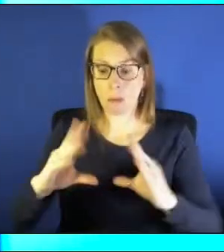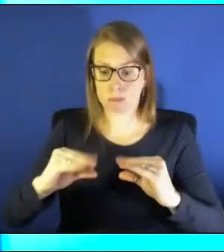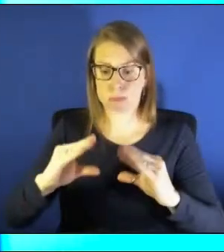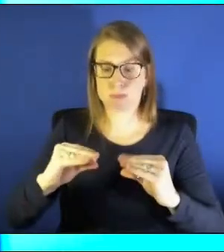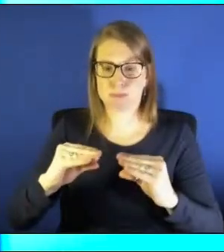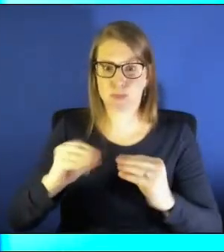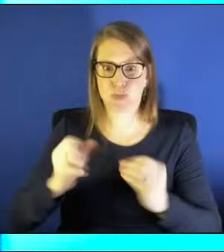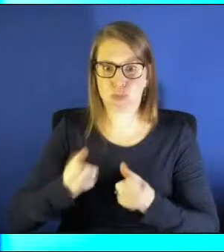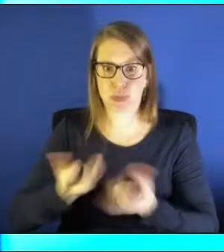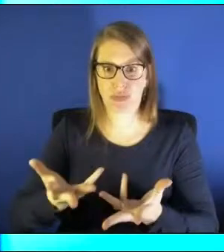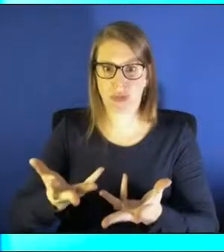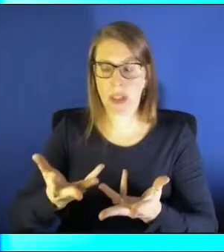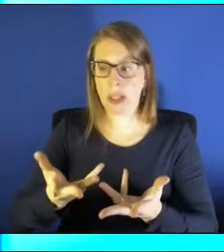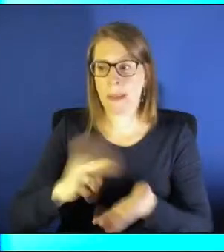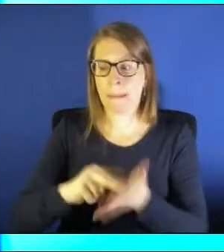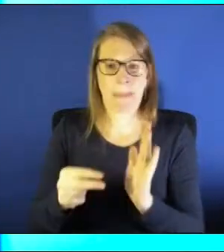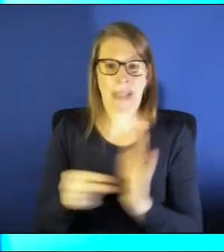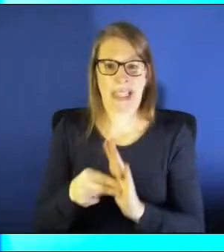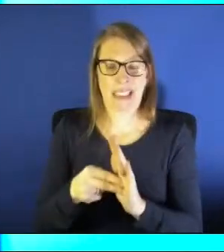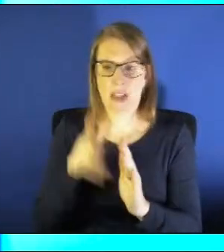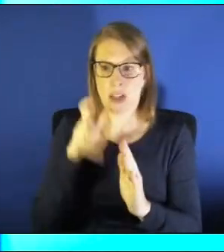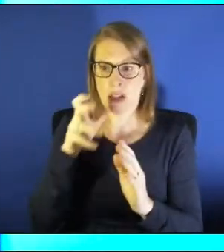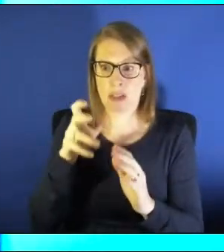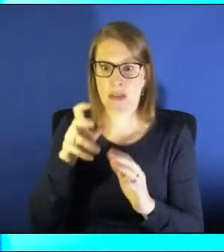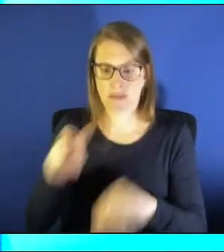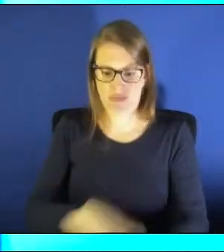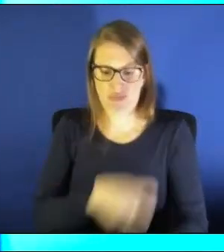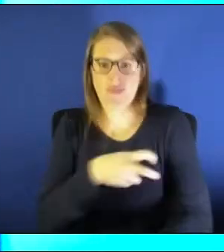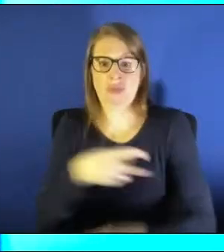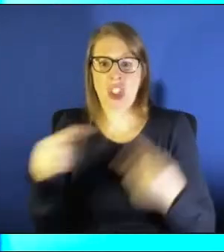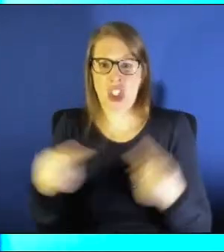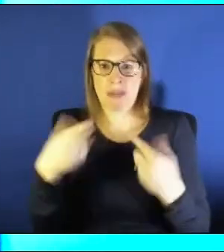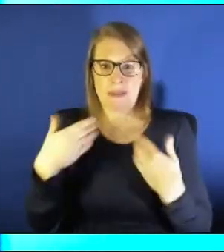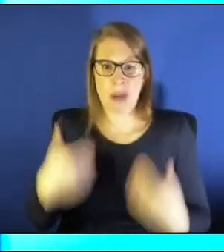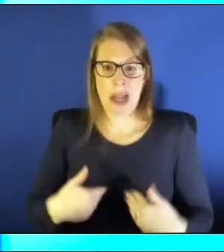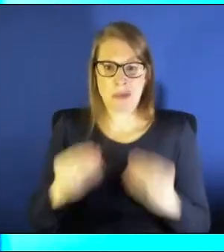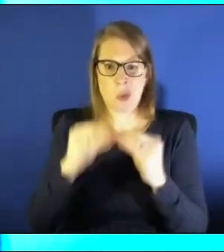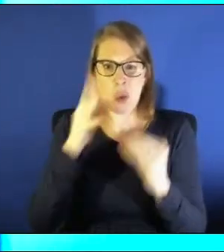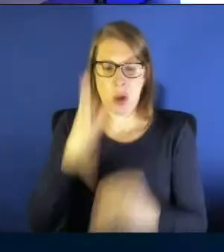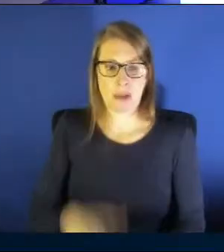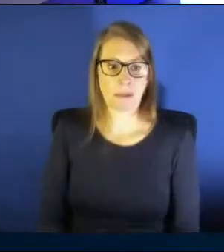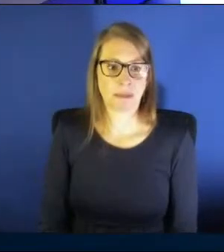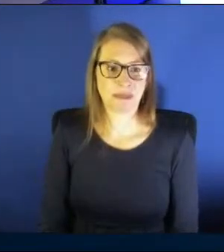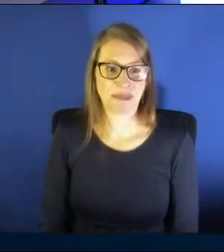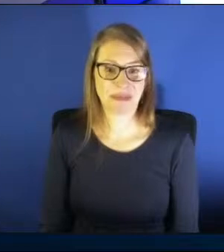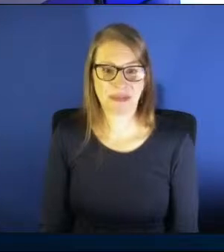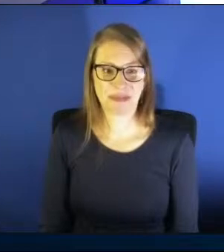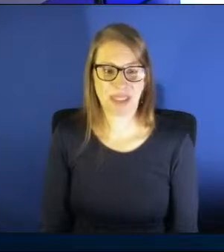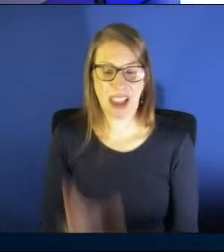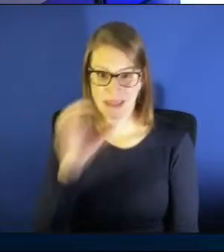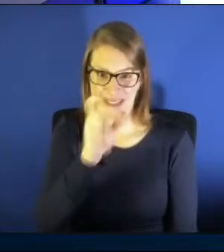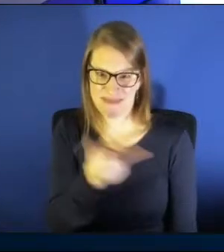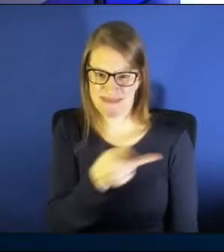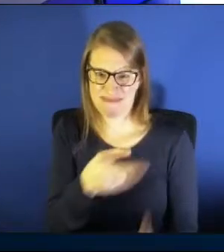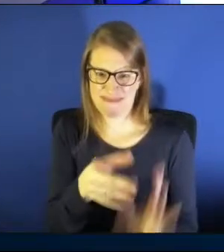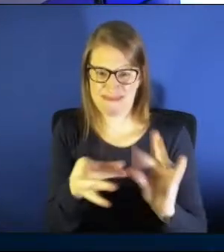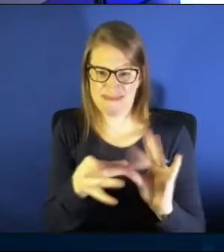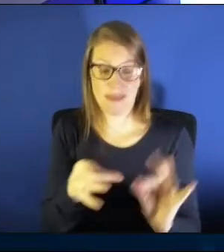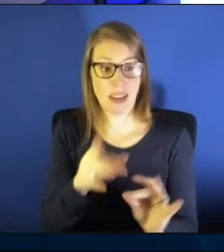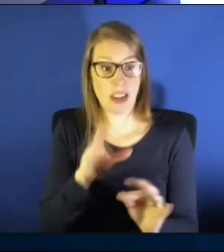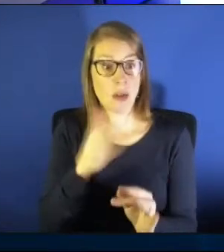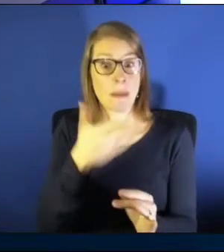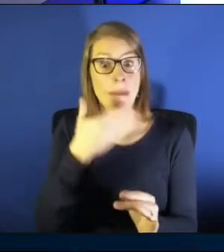up transmitting more of that pain into your joints, I think. So I bet our guests will have something to say about that too. Yeah. What's your best shoe advice, Dr.